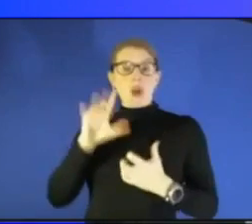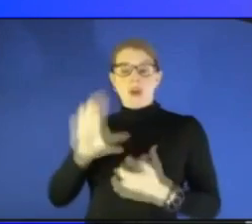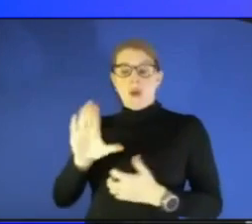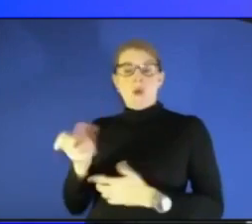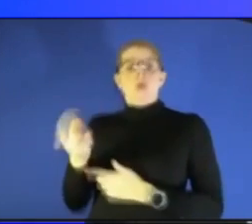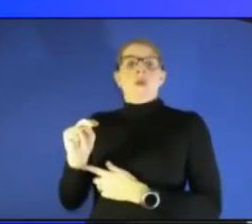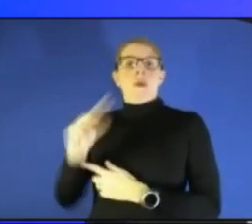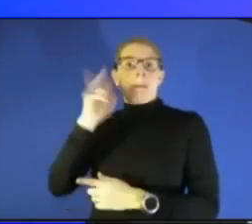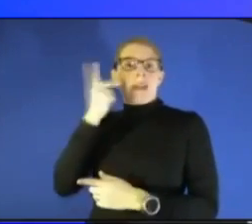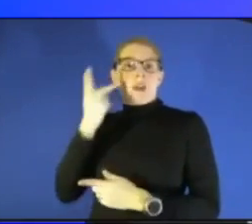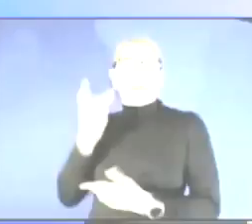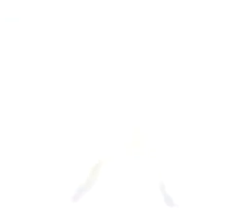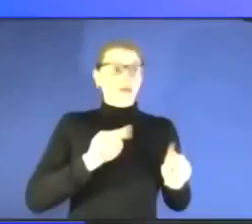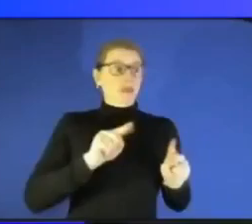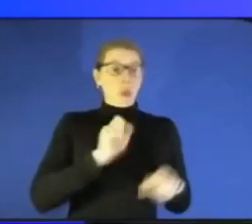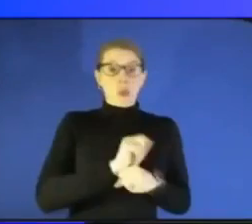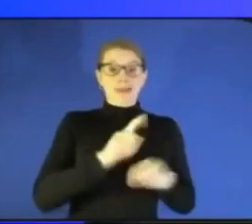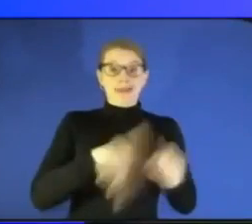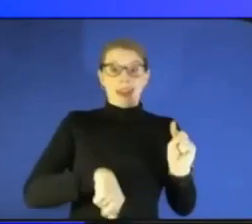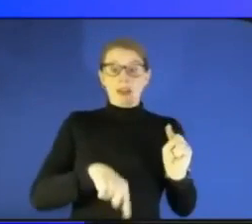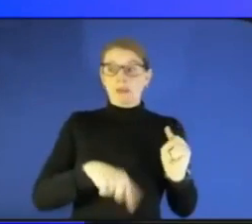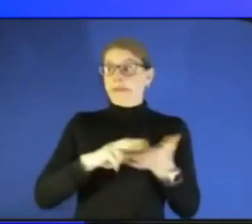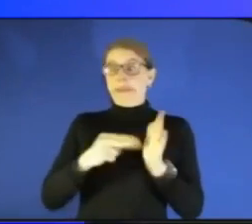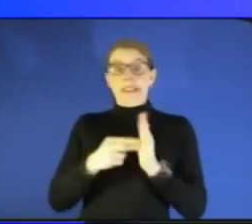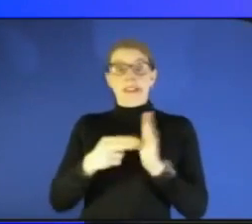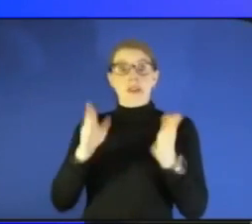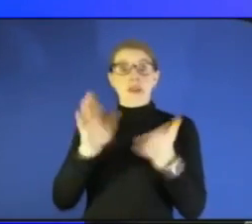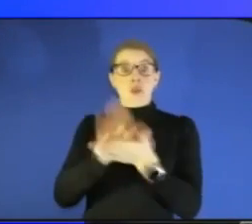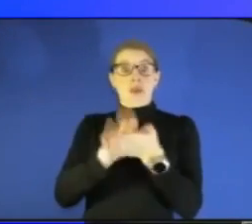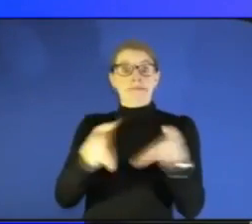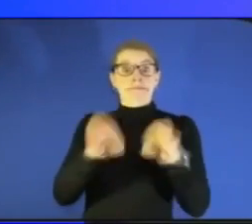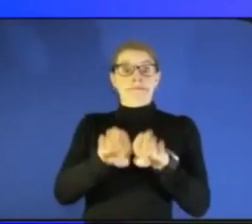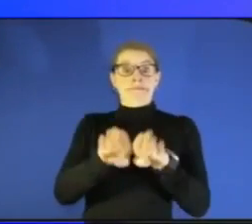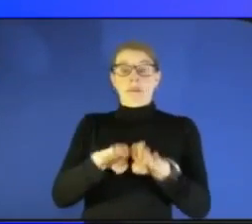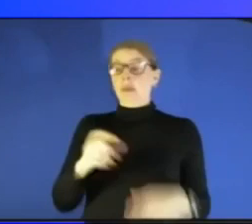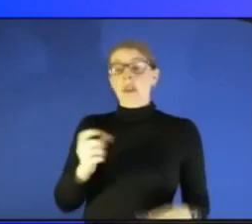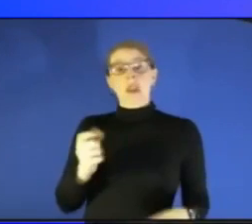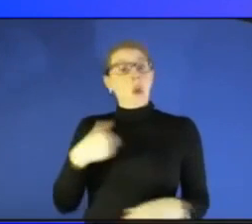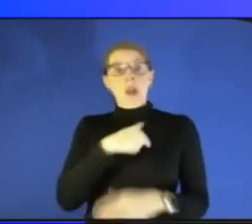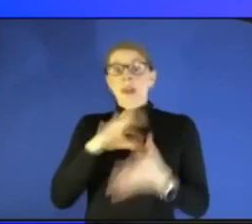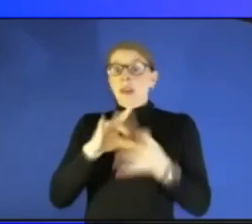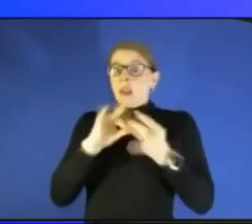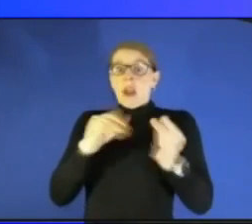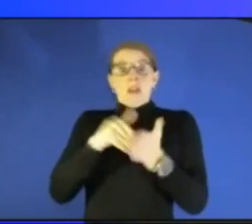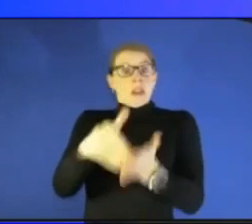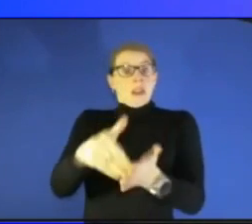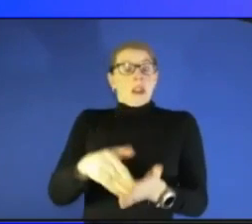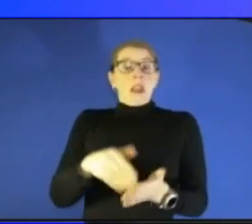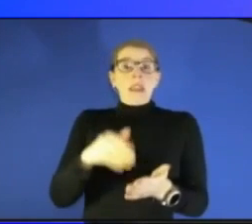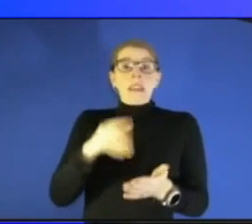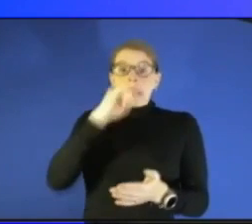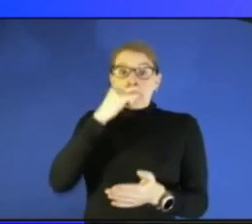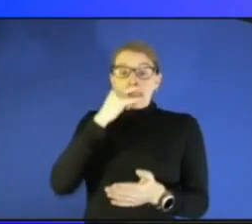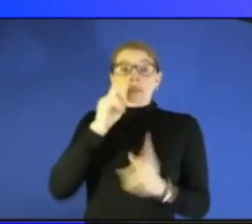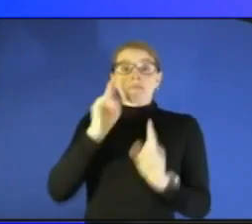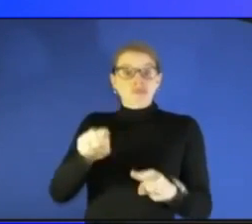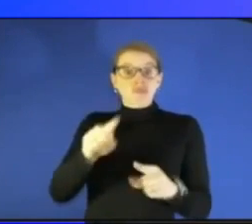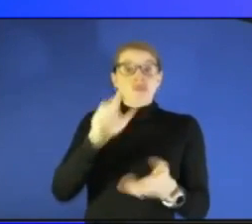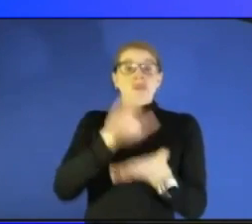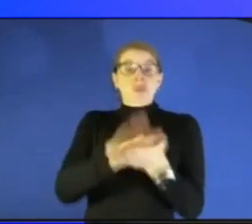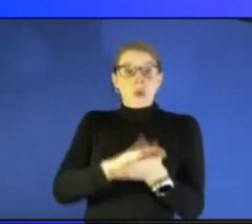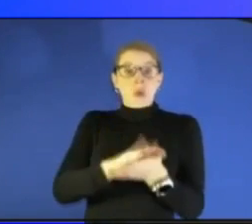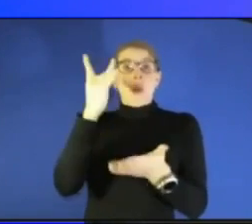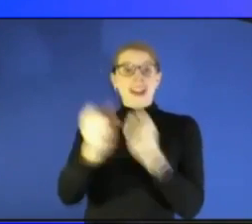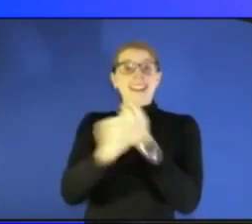gain. And that's what this is. And what we've said consistently is let's let kids get in school, but keep them safe while they're there so they can stay in